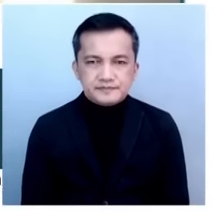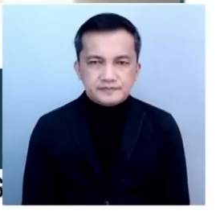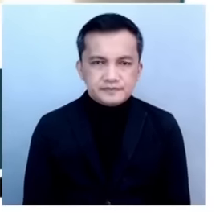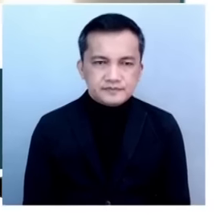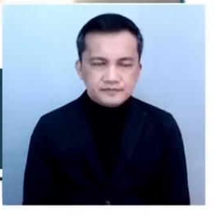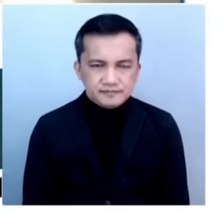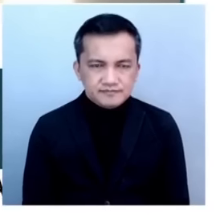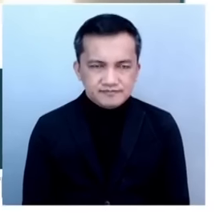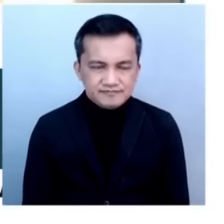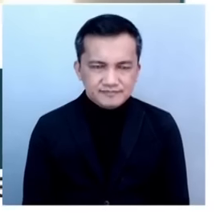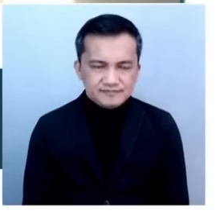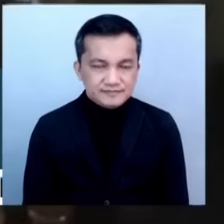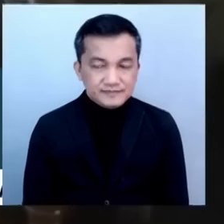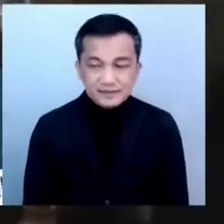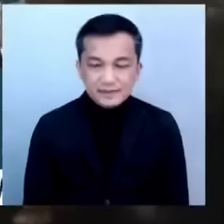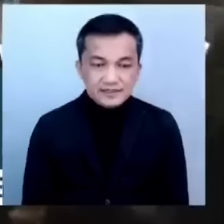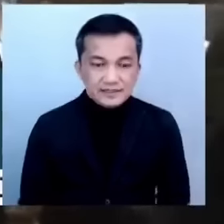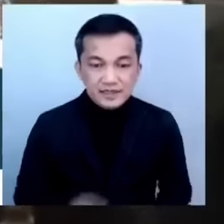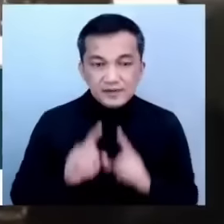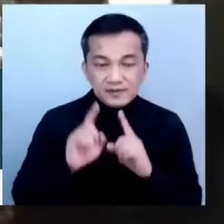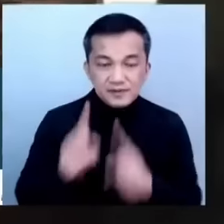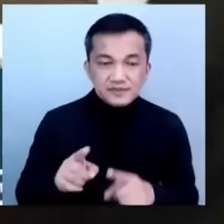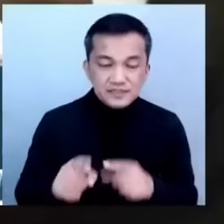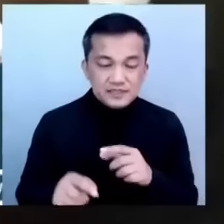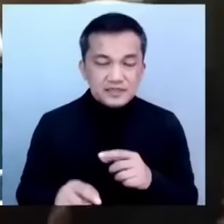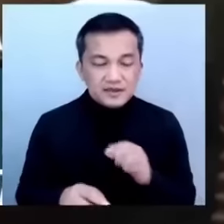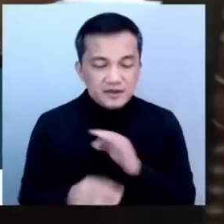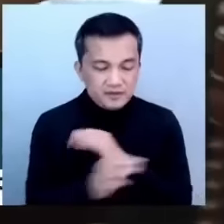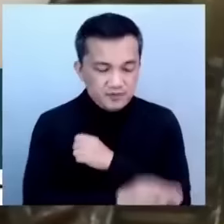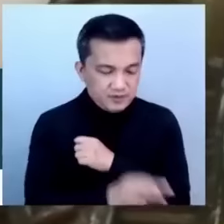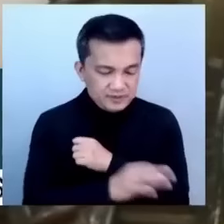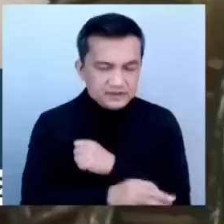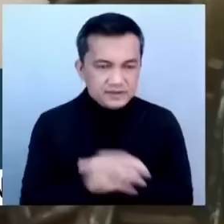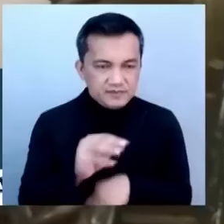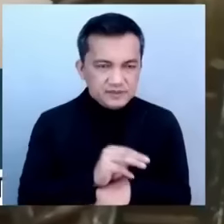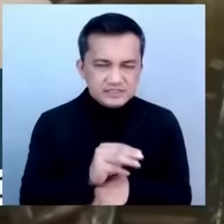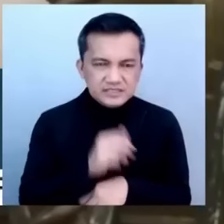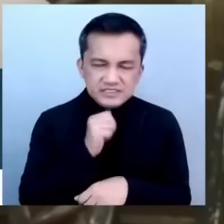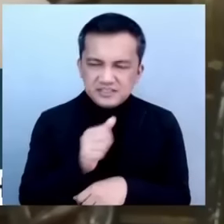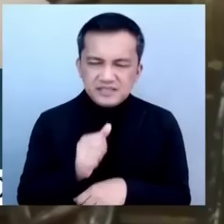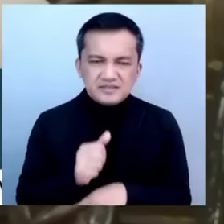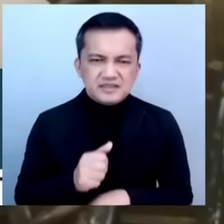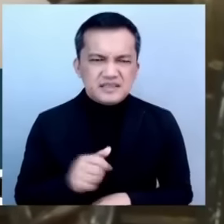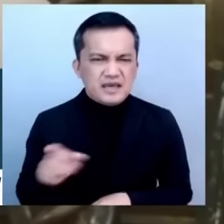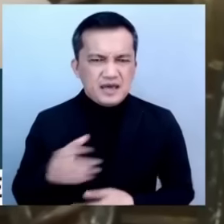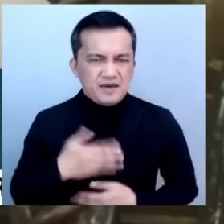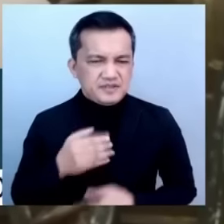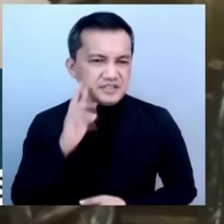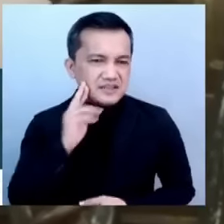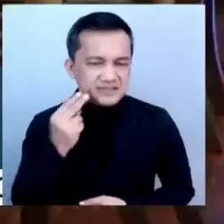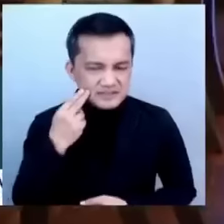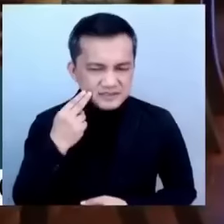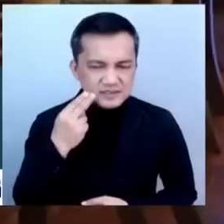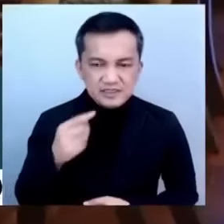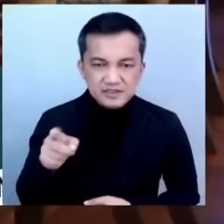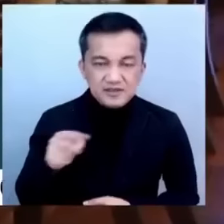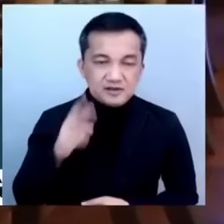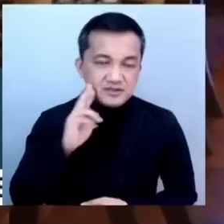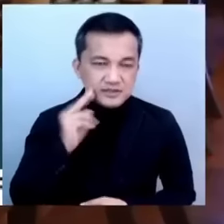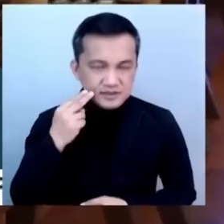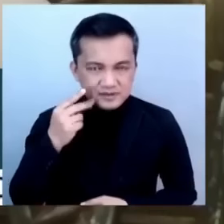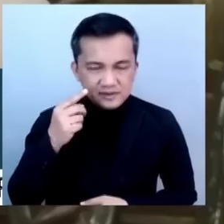The remarks from Beijing's foreign ministry did not sit well with Philippine Senator Rizzo Ontiveros. Ontiveros believes the Marcos administration should